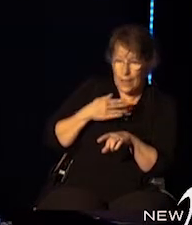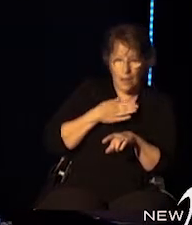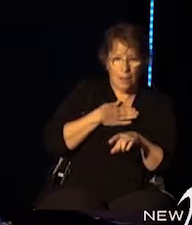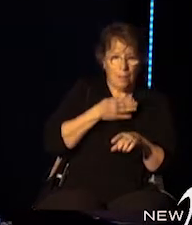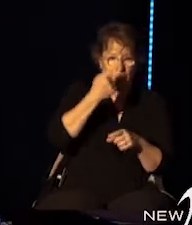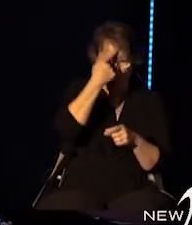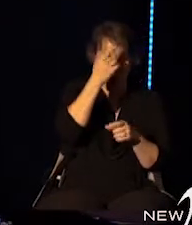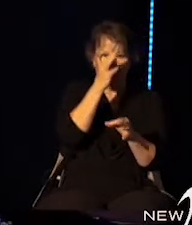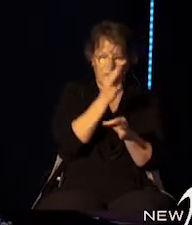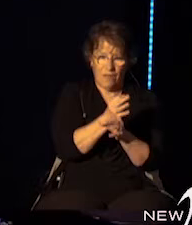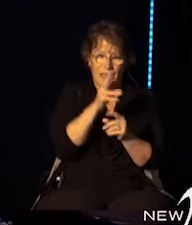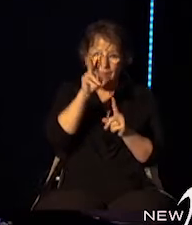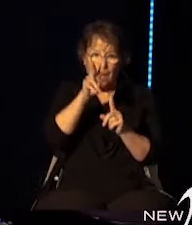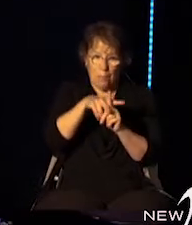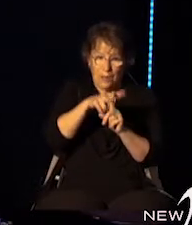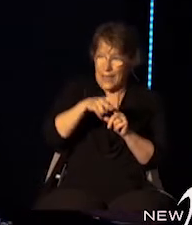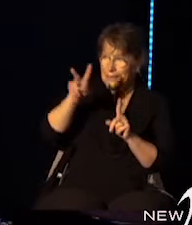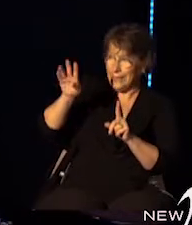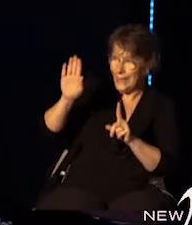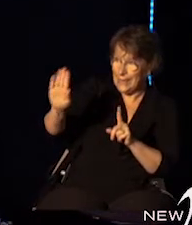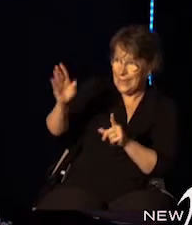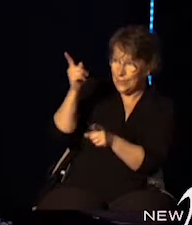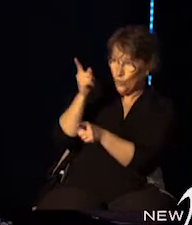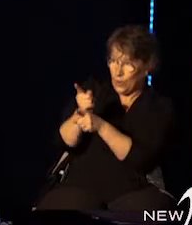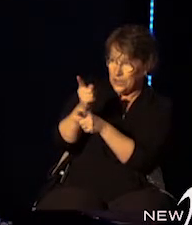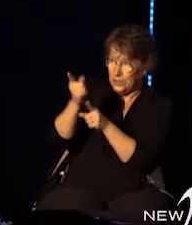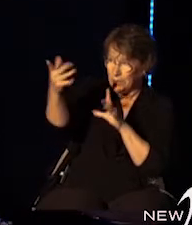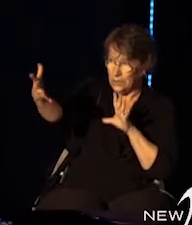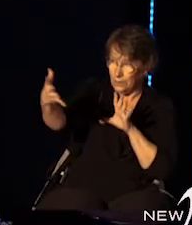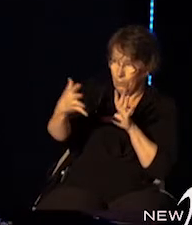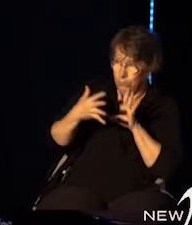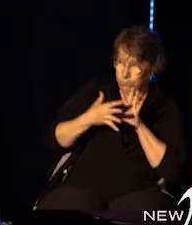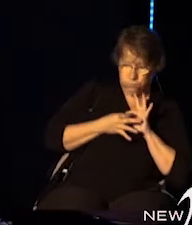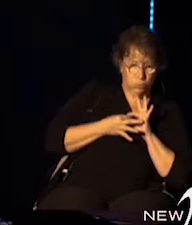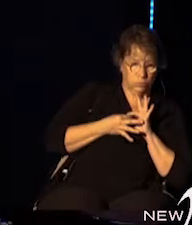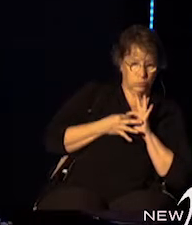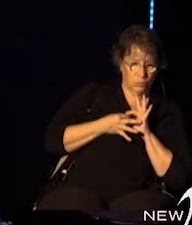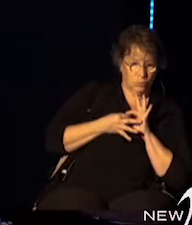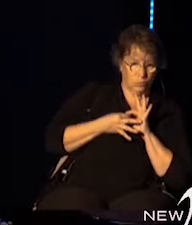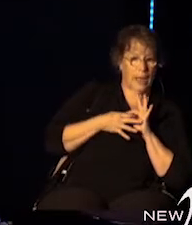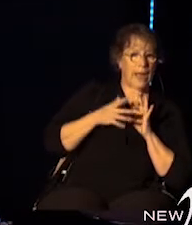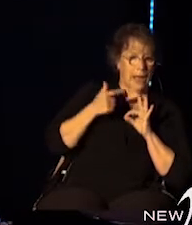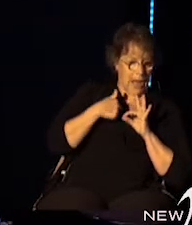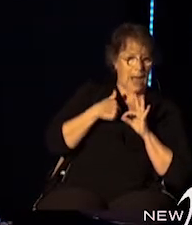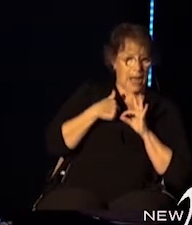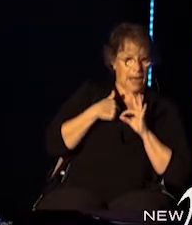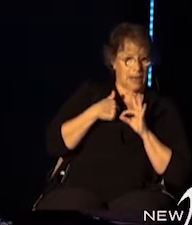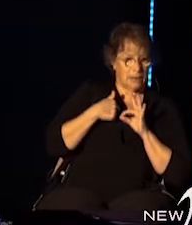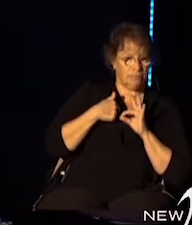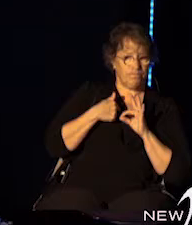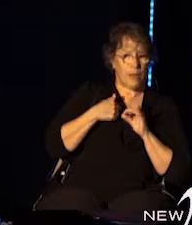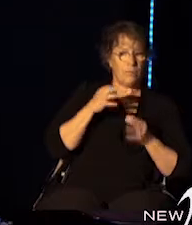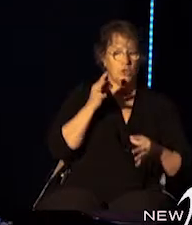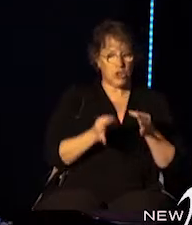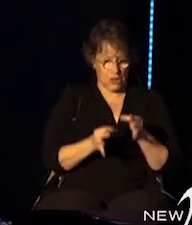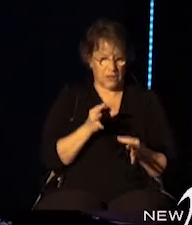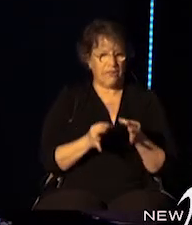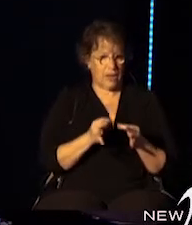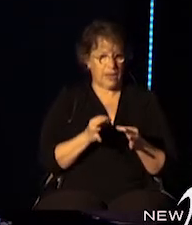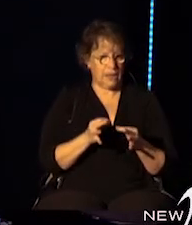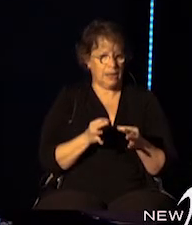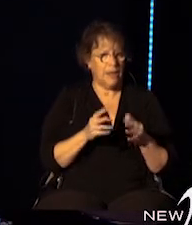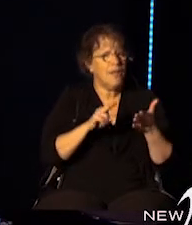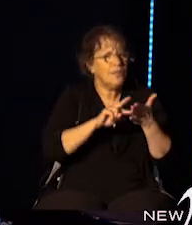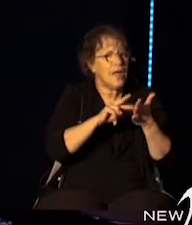applies Christ's righteousness to me, and I am justified. Justified means that God sees